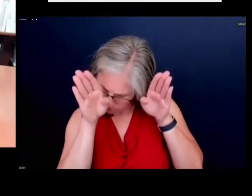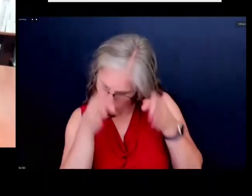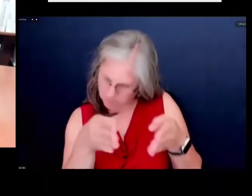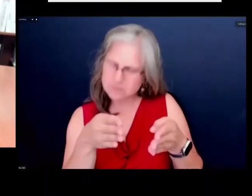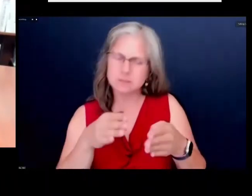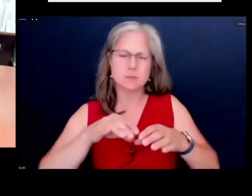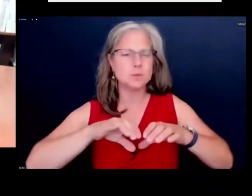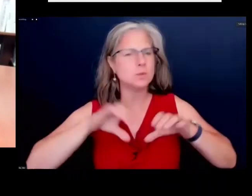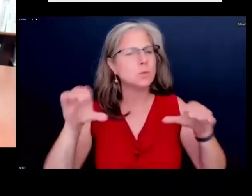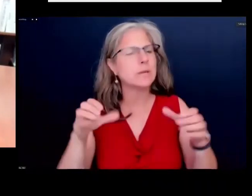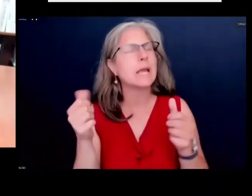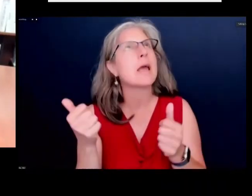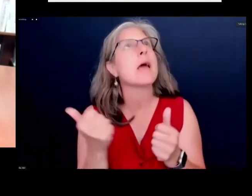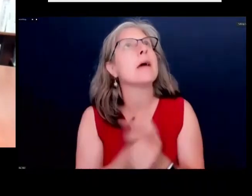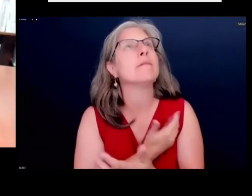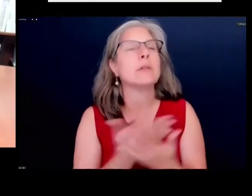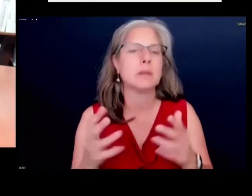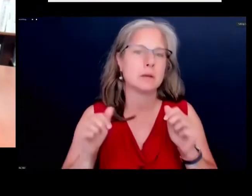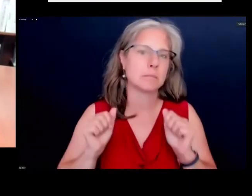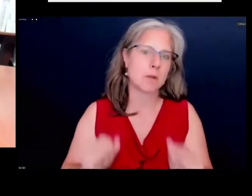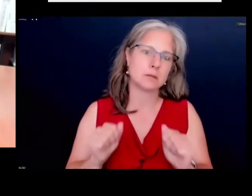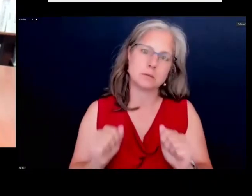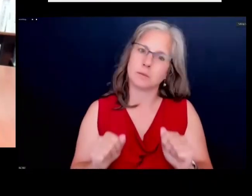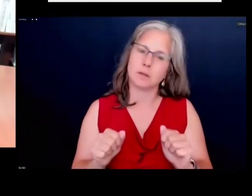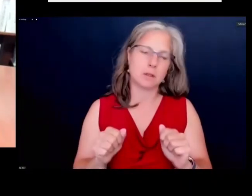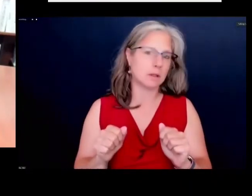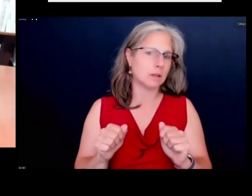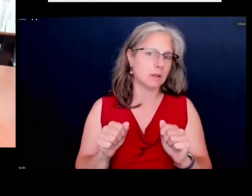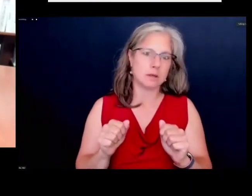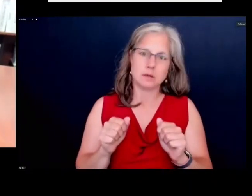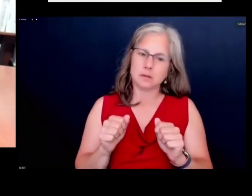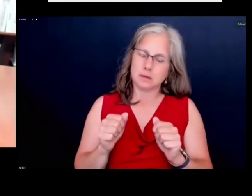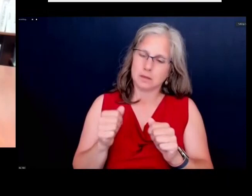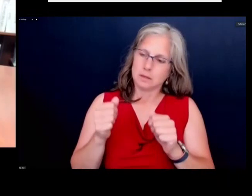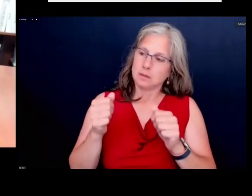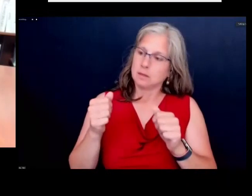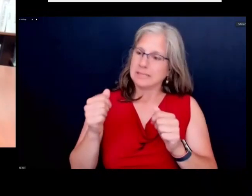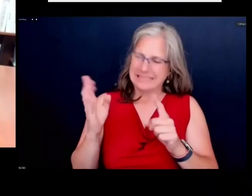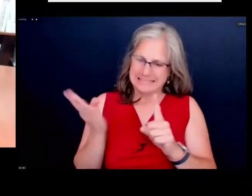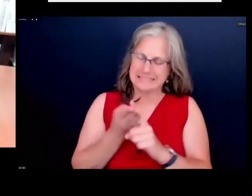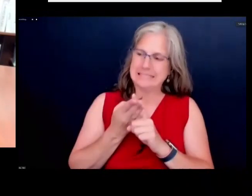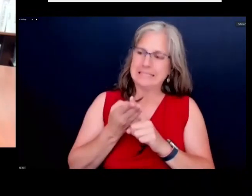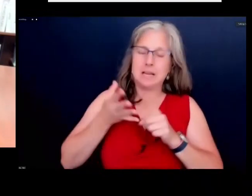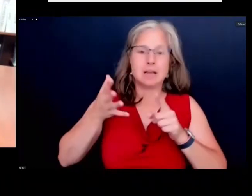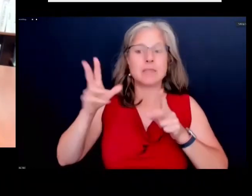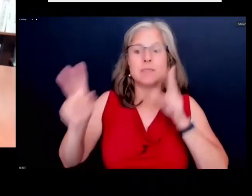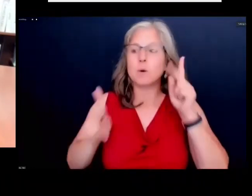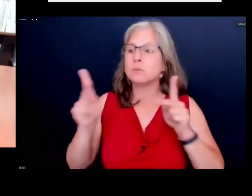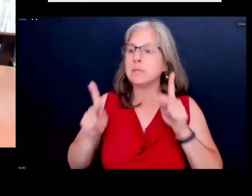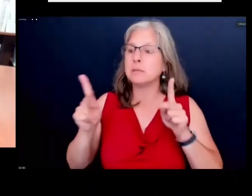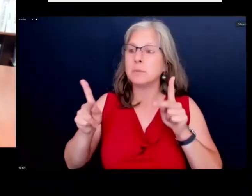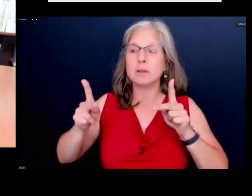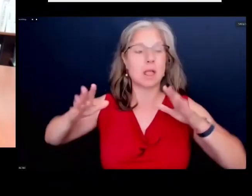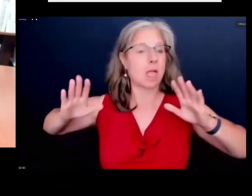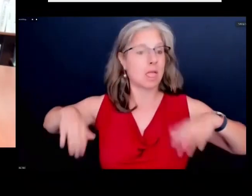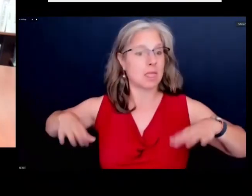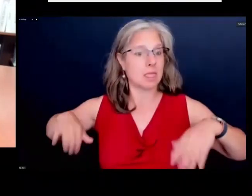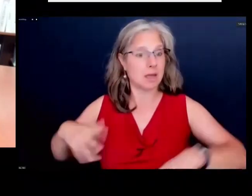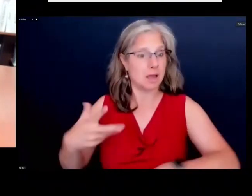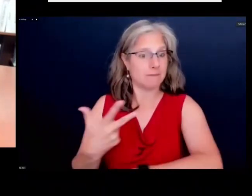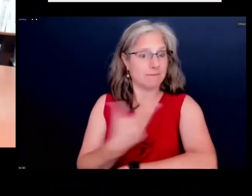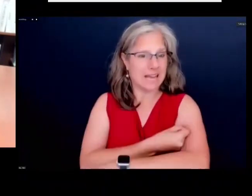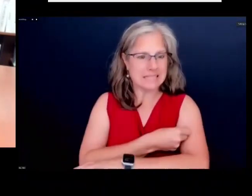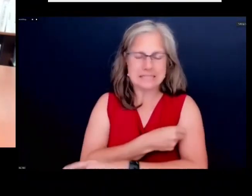on doing everything possible to get the remaining community members